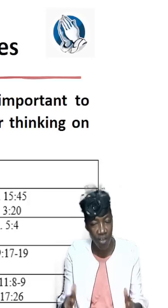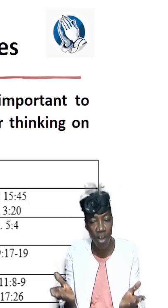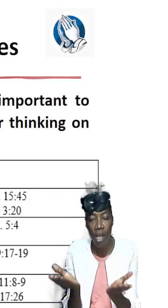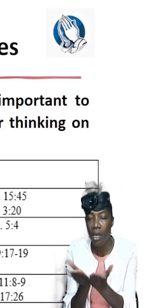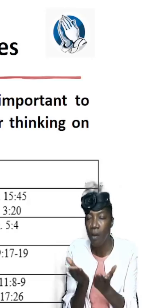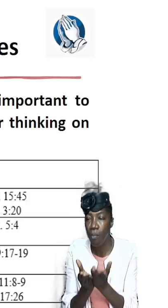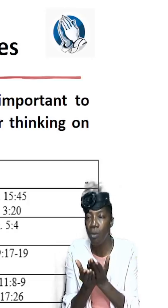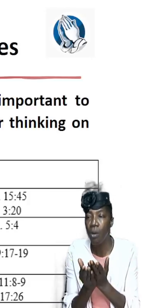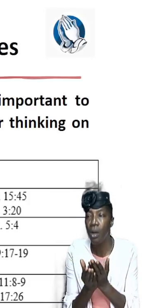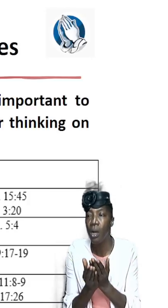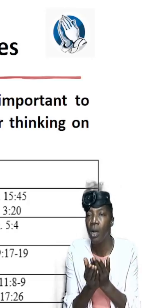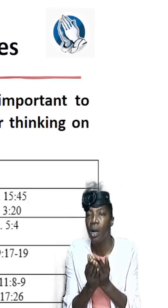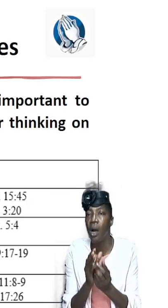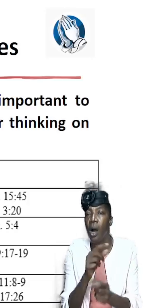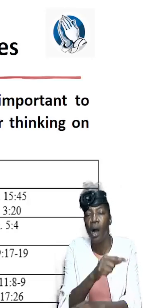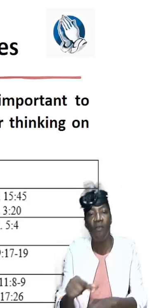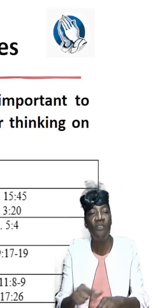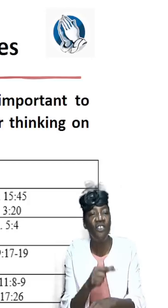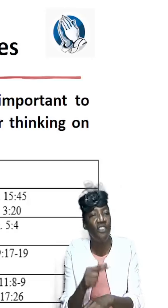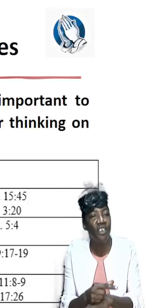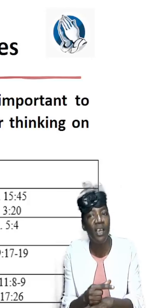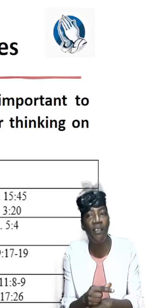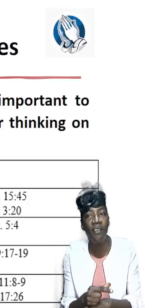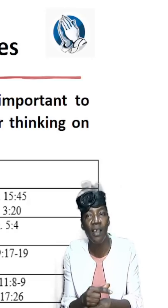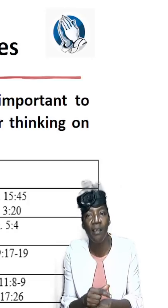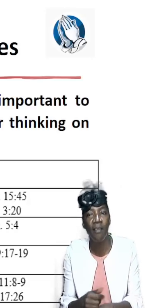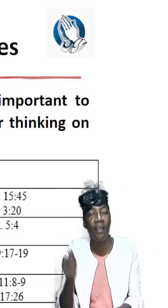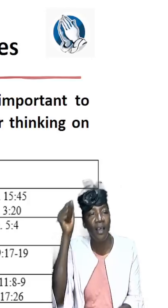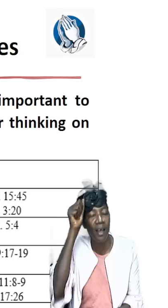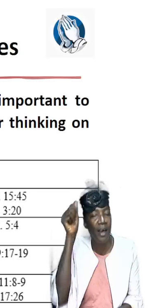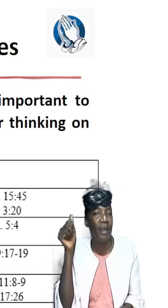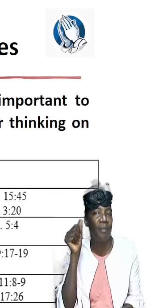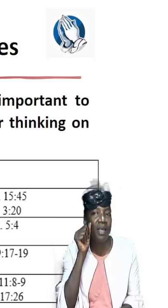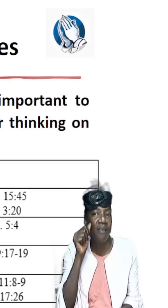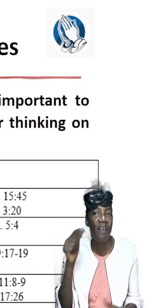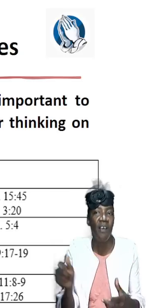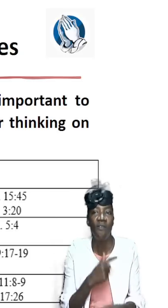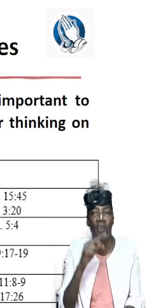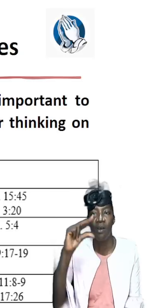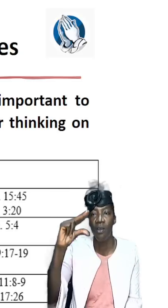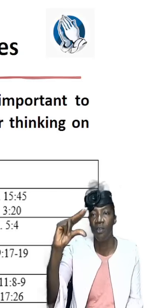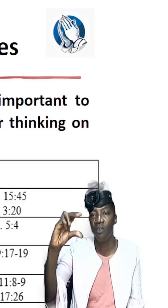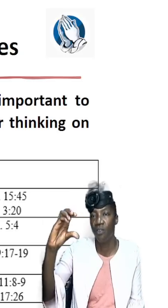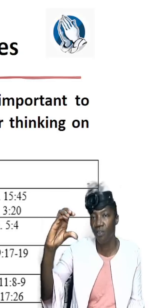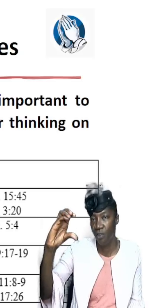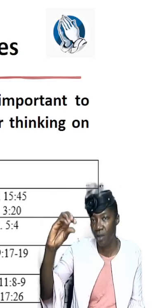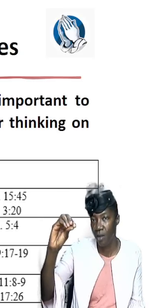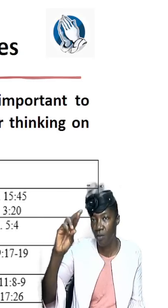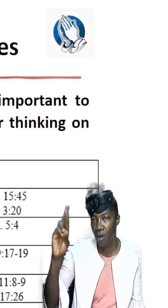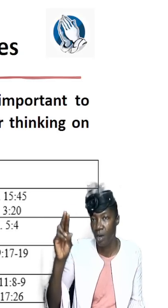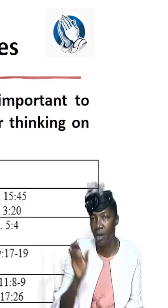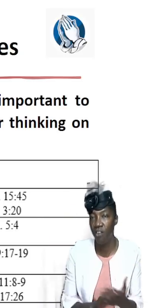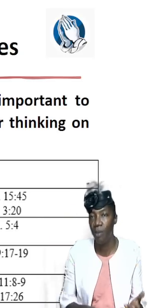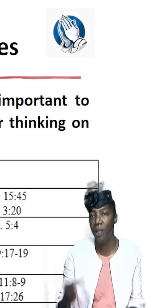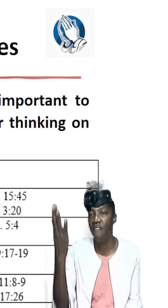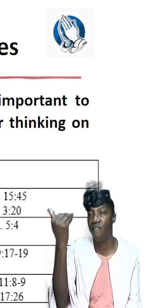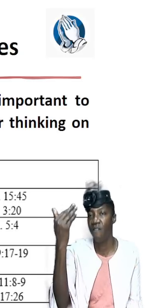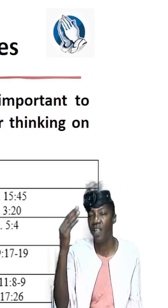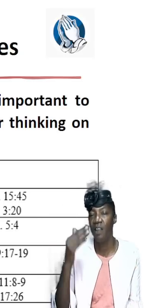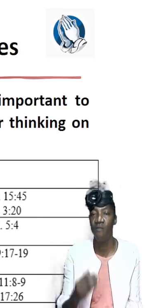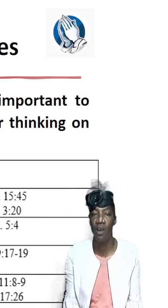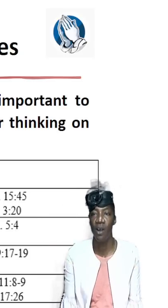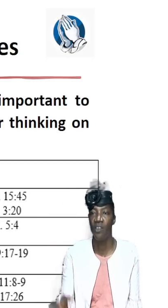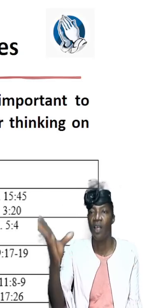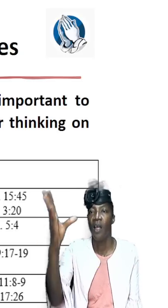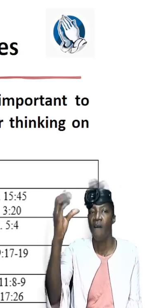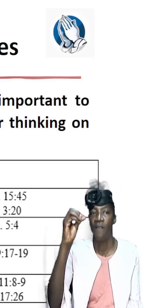Genesis. So as it relates to Adam and Eve, the Bible says in 1 Corinthians 15 and verse 45, the